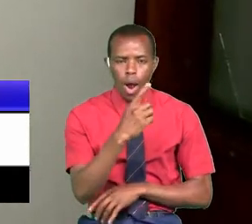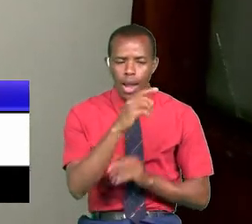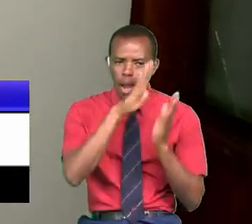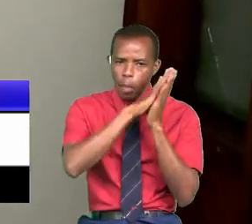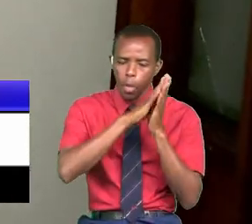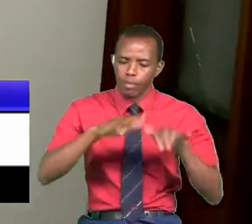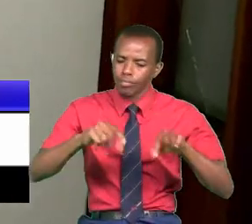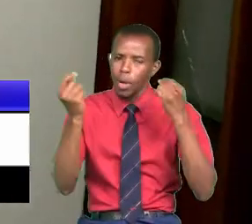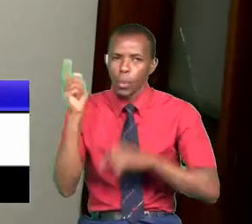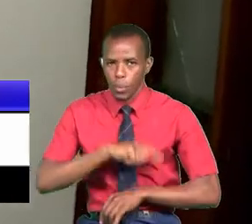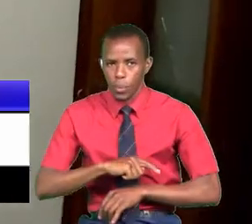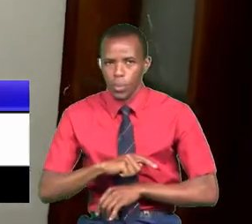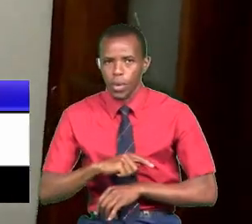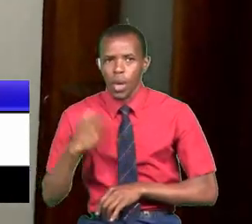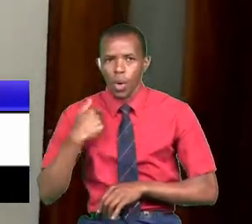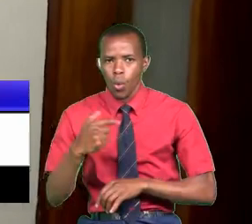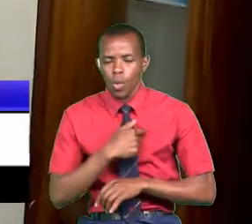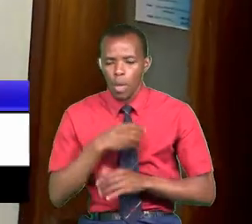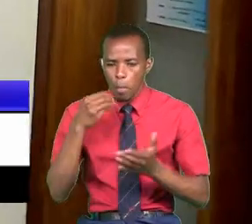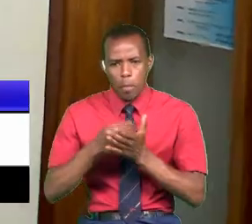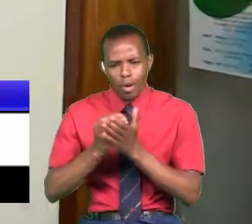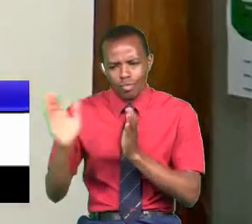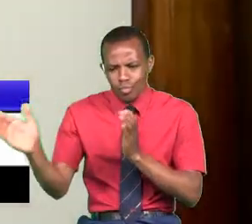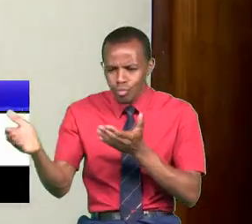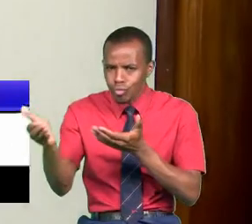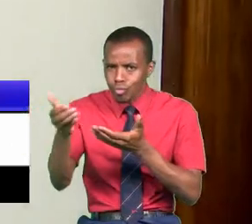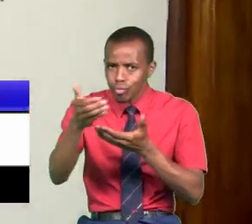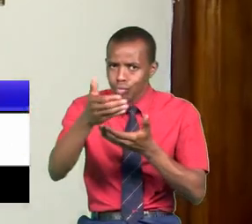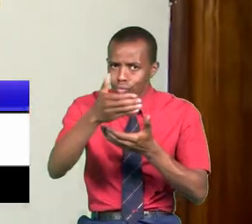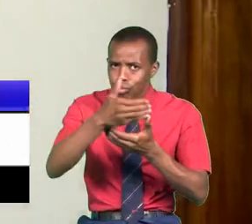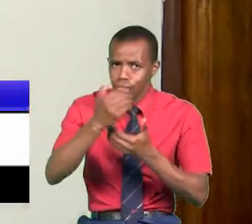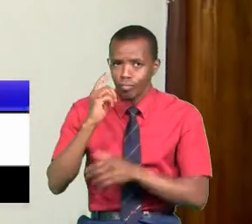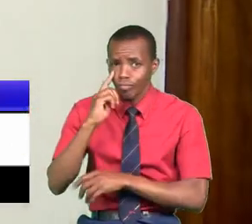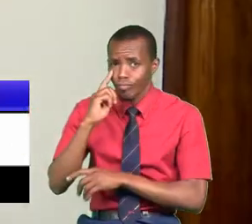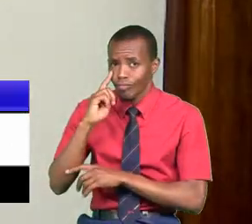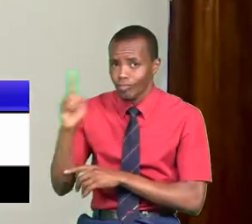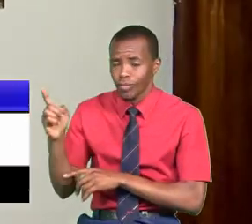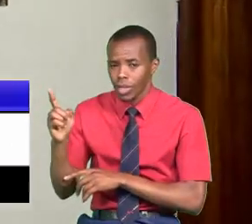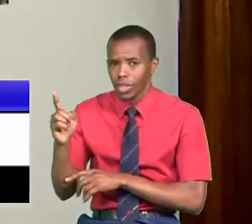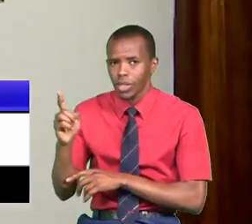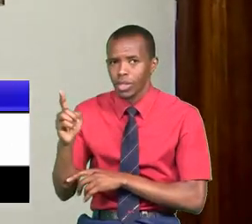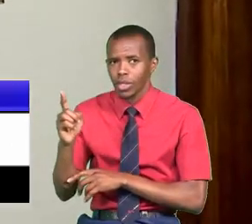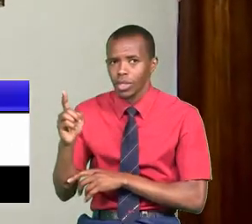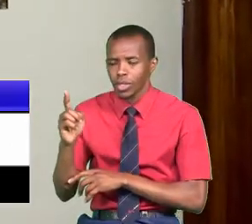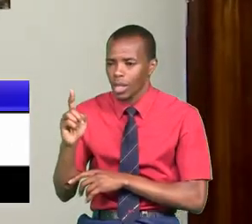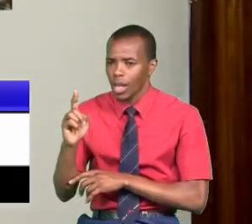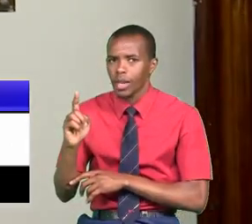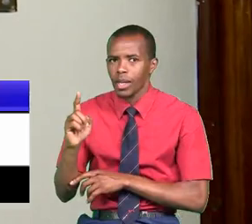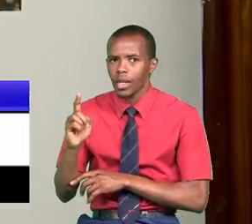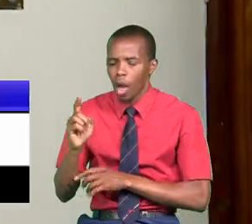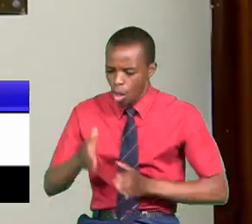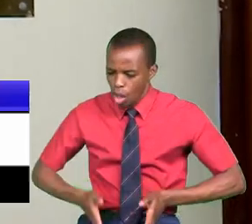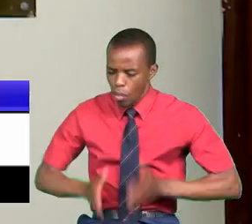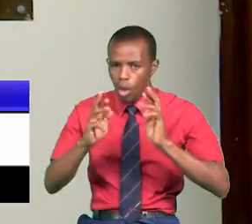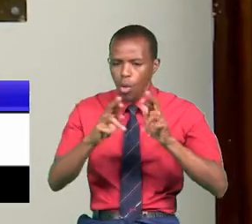bit. So we collected money and we really made this this theater. The very first ultrasound